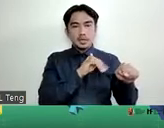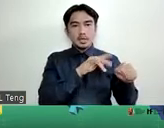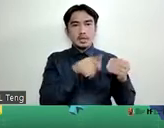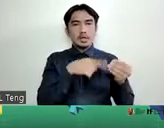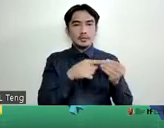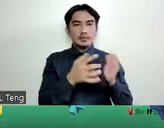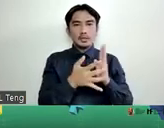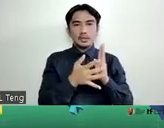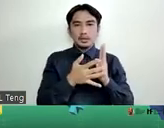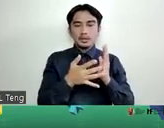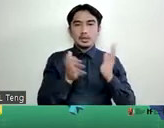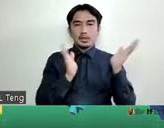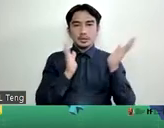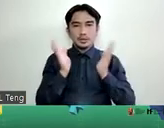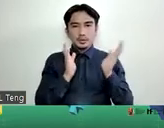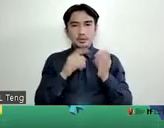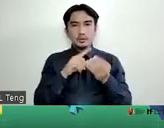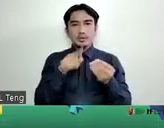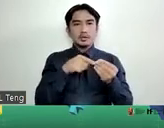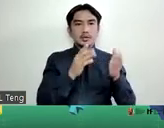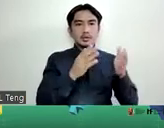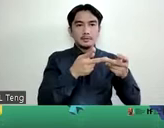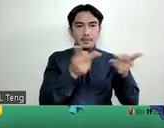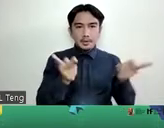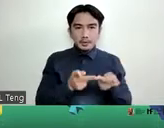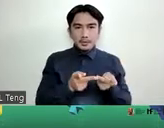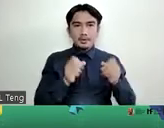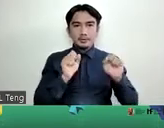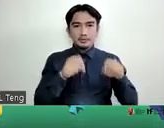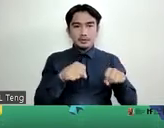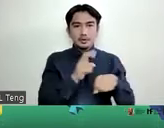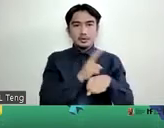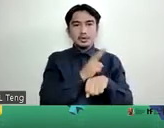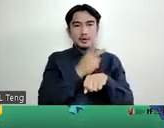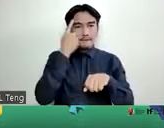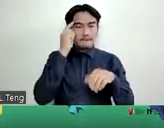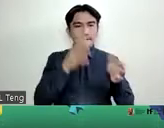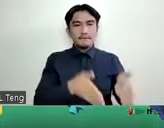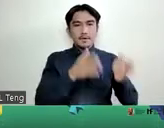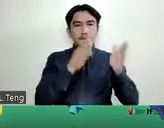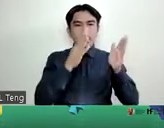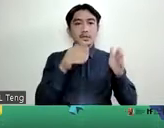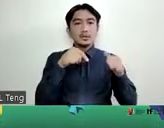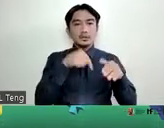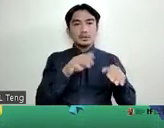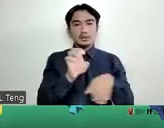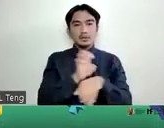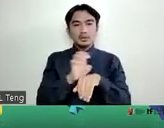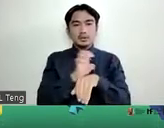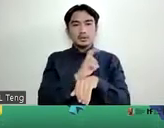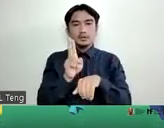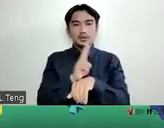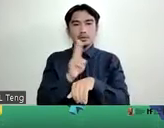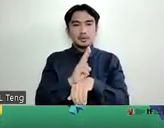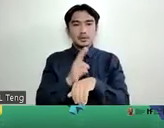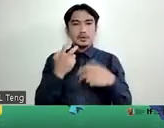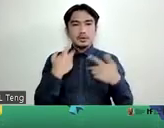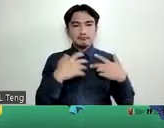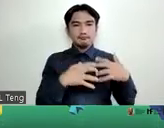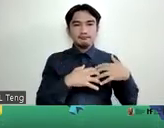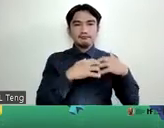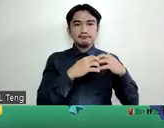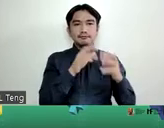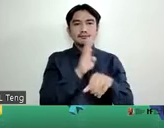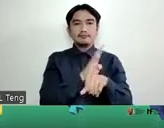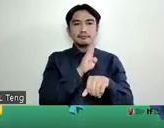services and facilities for would-be technology entrepreneurs and startups to get their